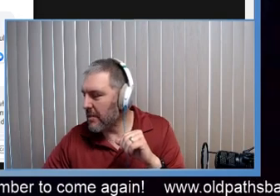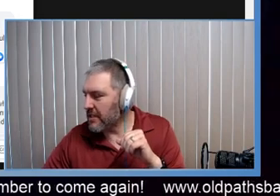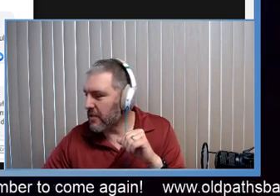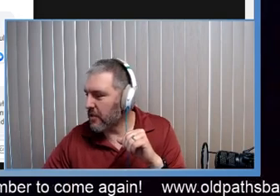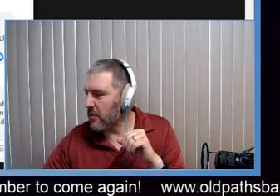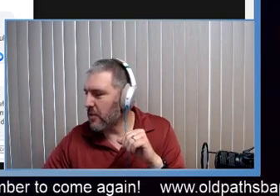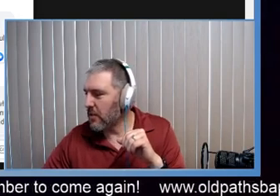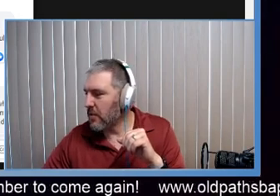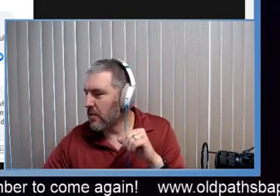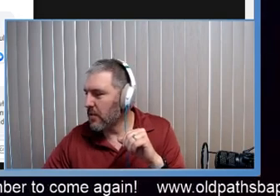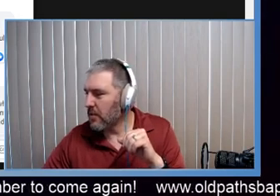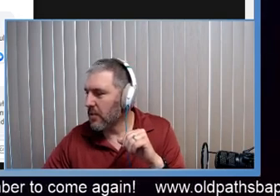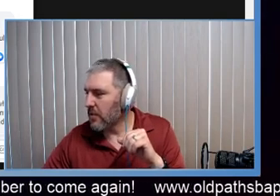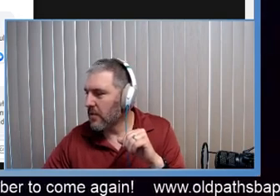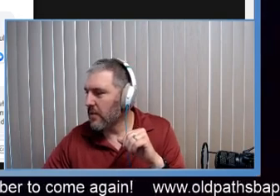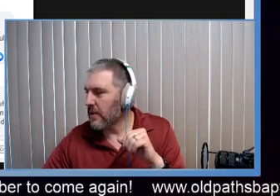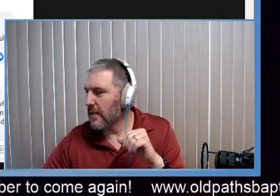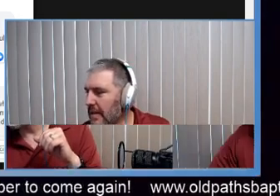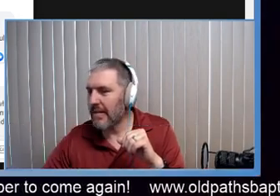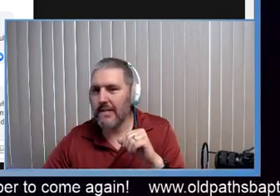What Arby's do?